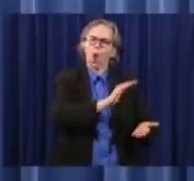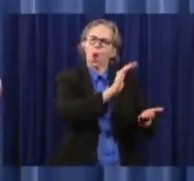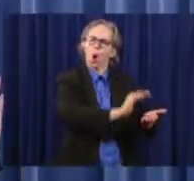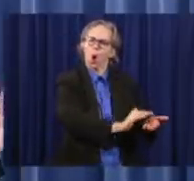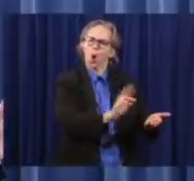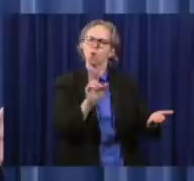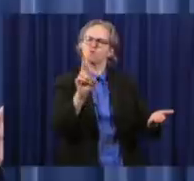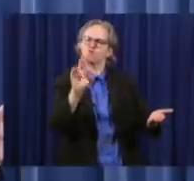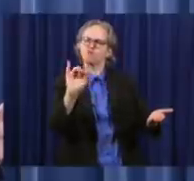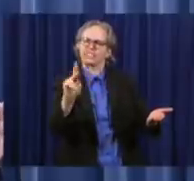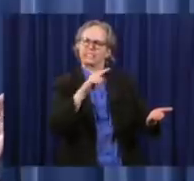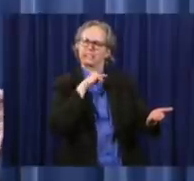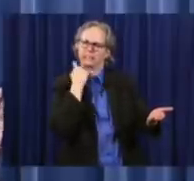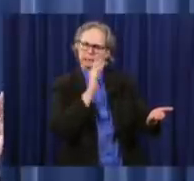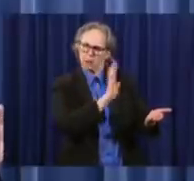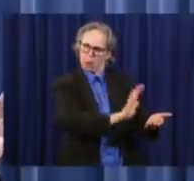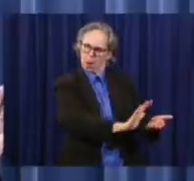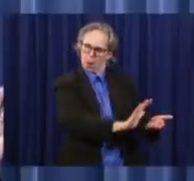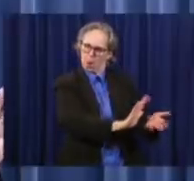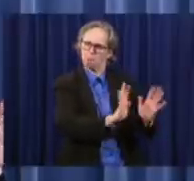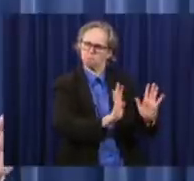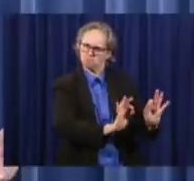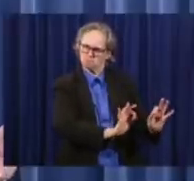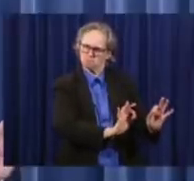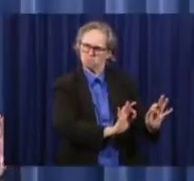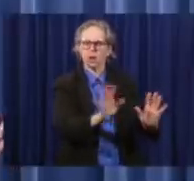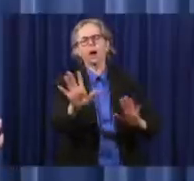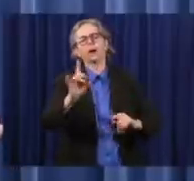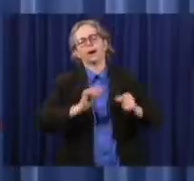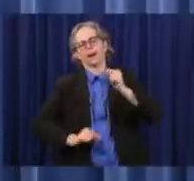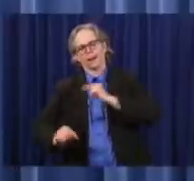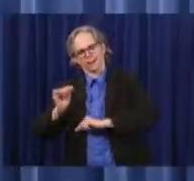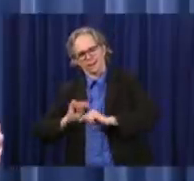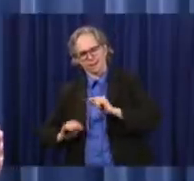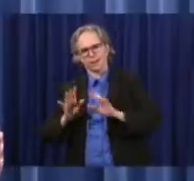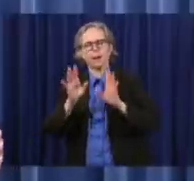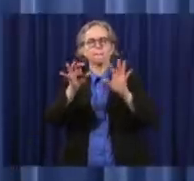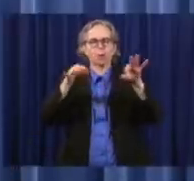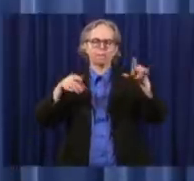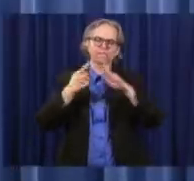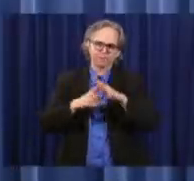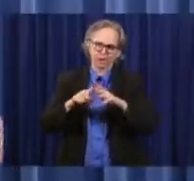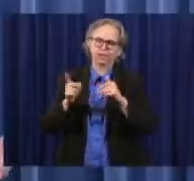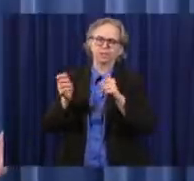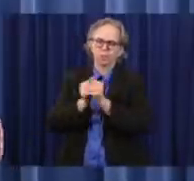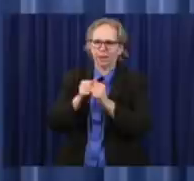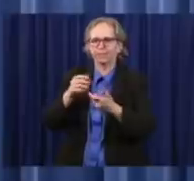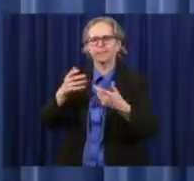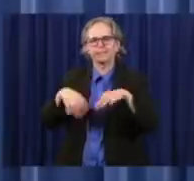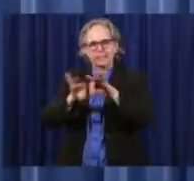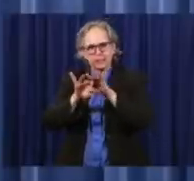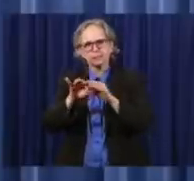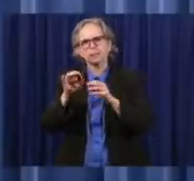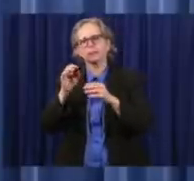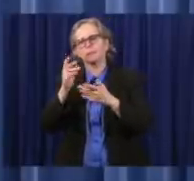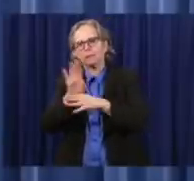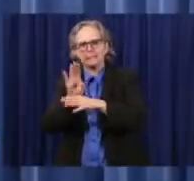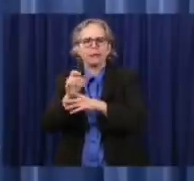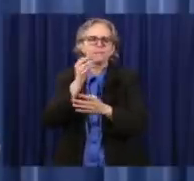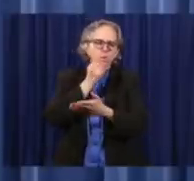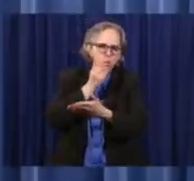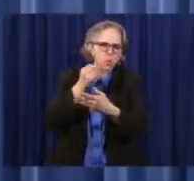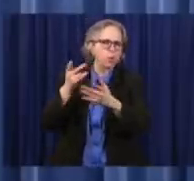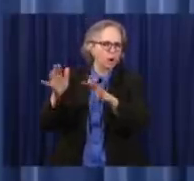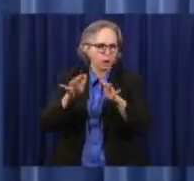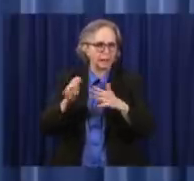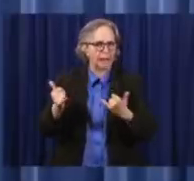of all, things had to stay open that were like food, et cetera. But then into this phase now,